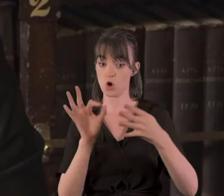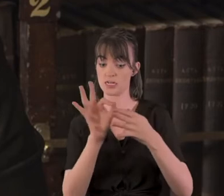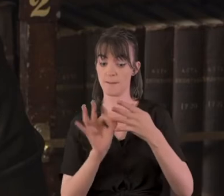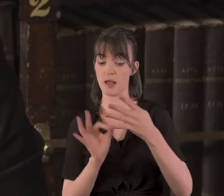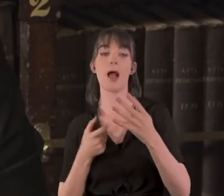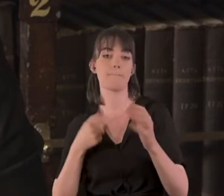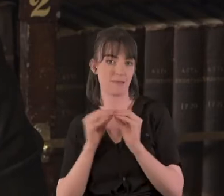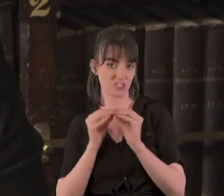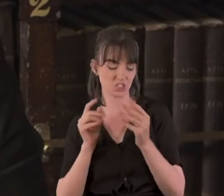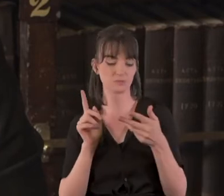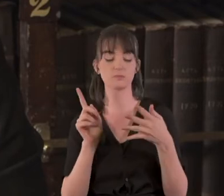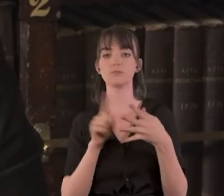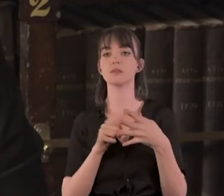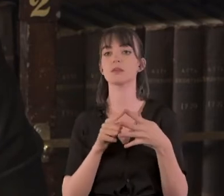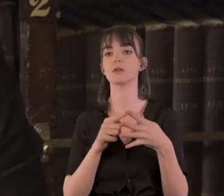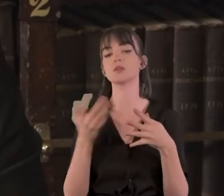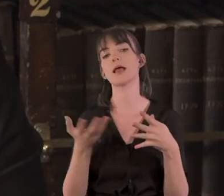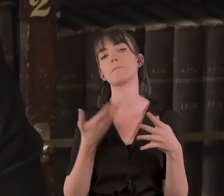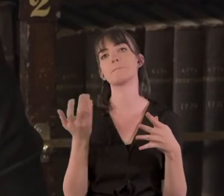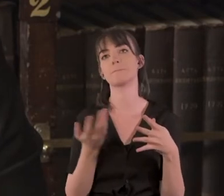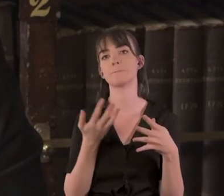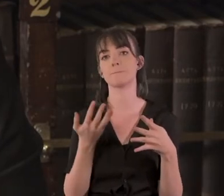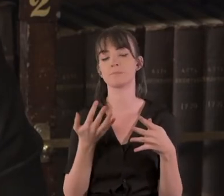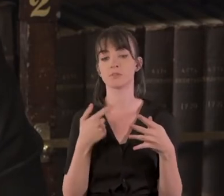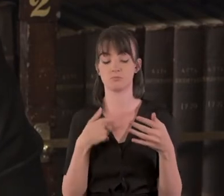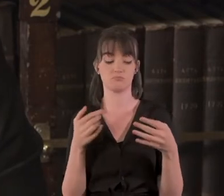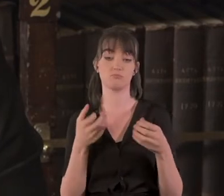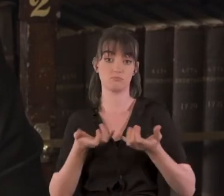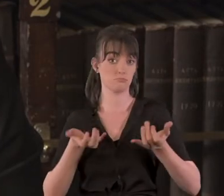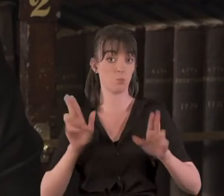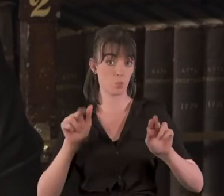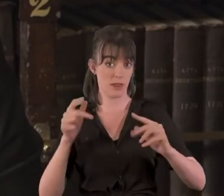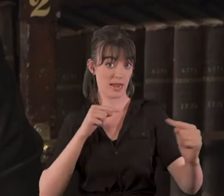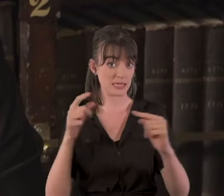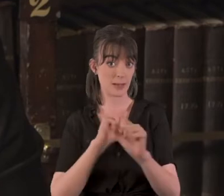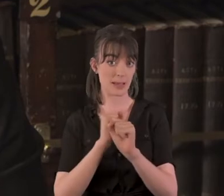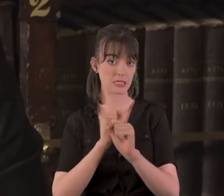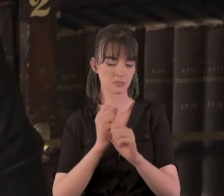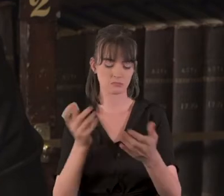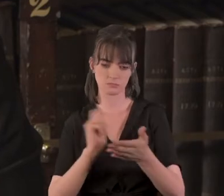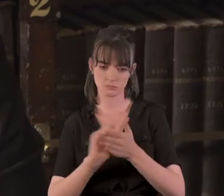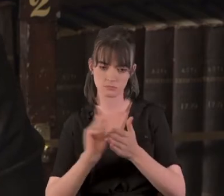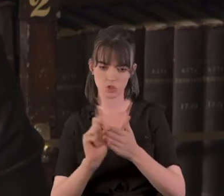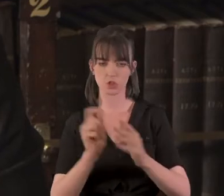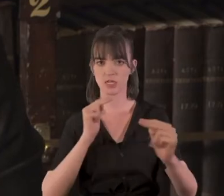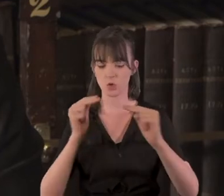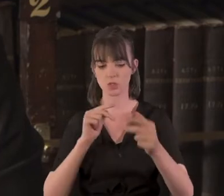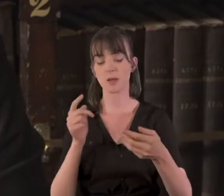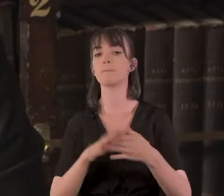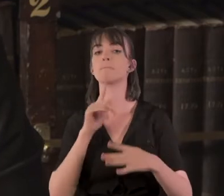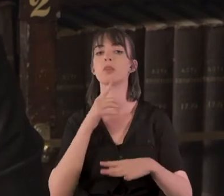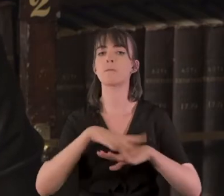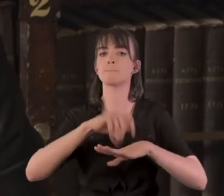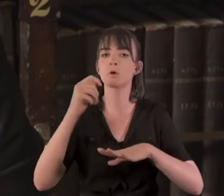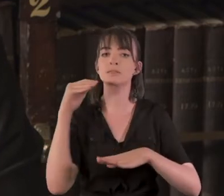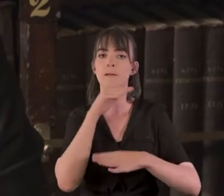mentioned there, which were up for debate during the treaty negotiations, the most significant was what would be